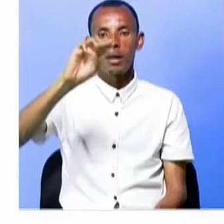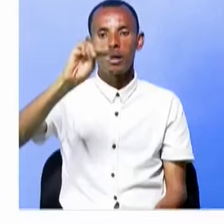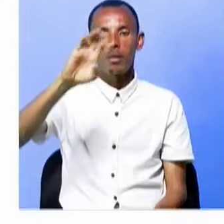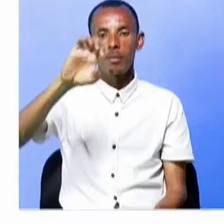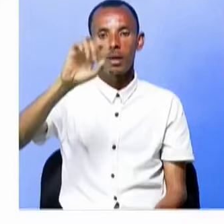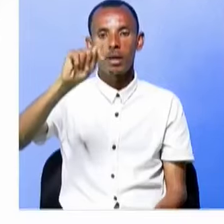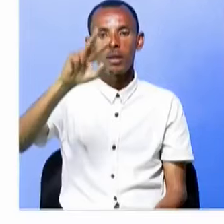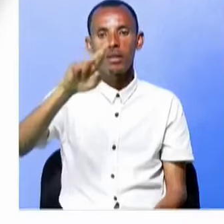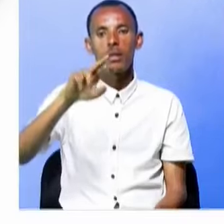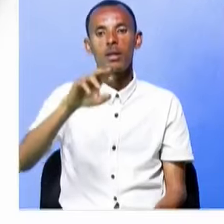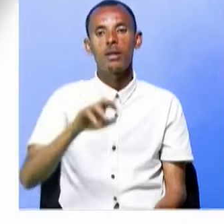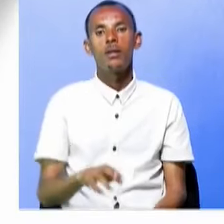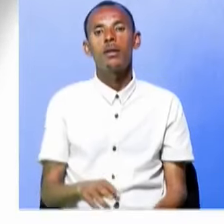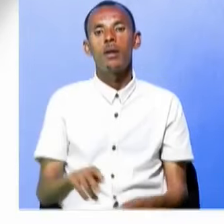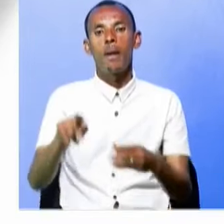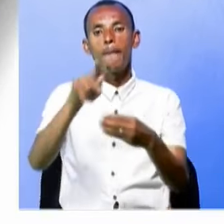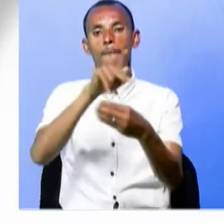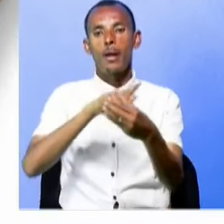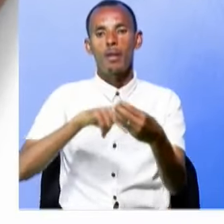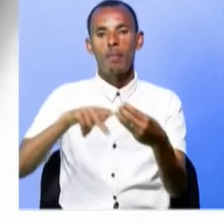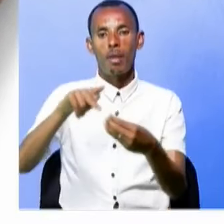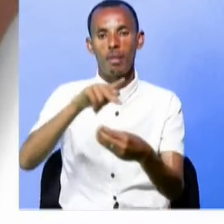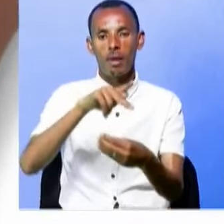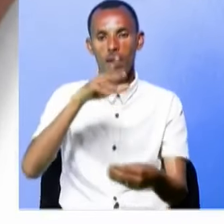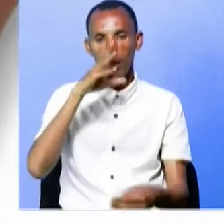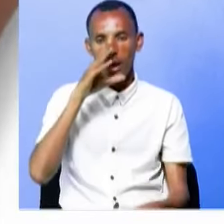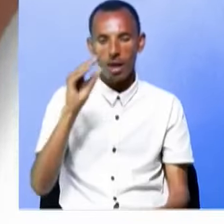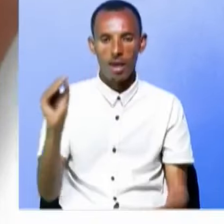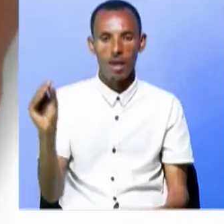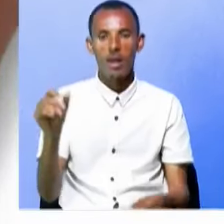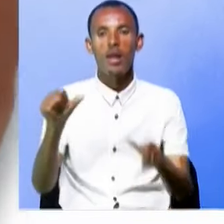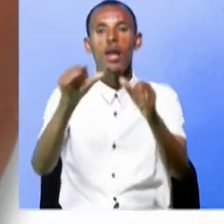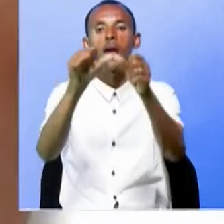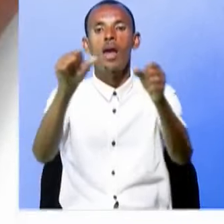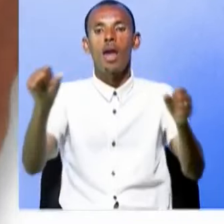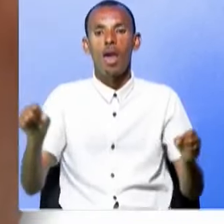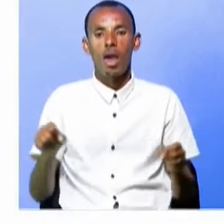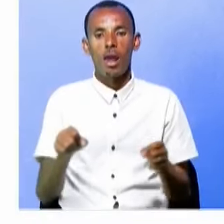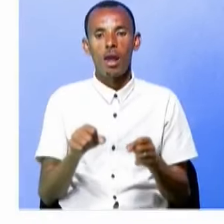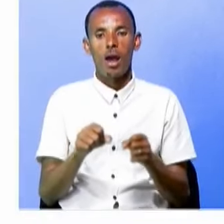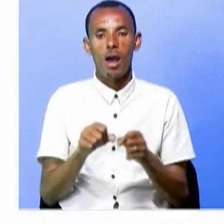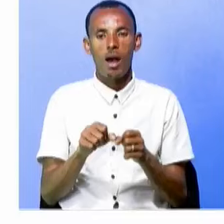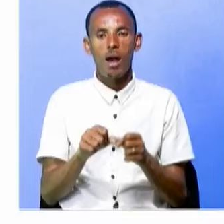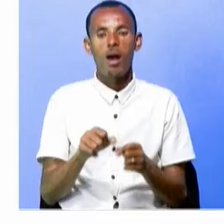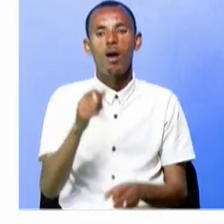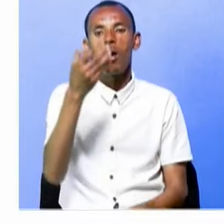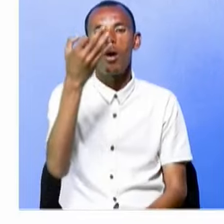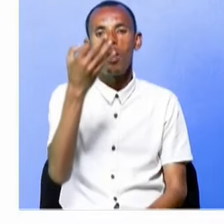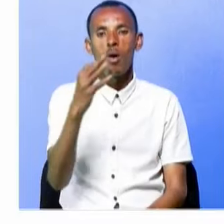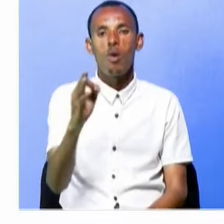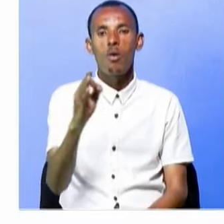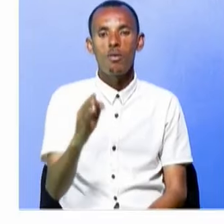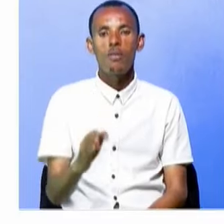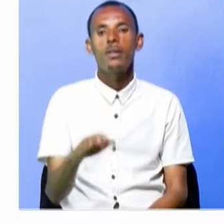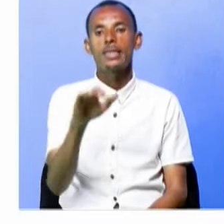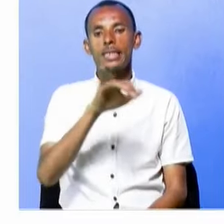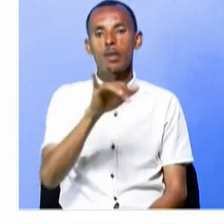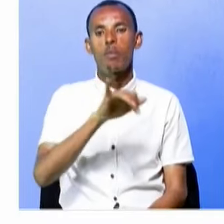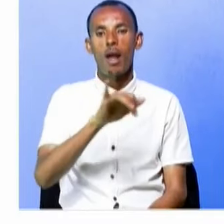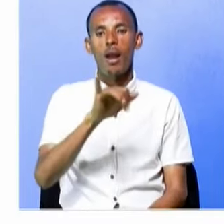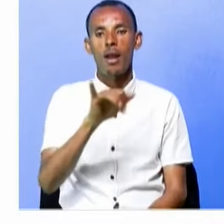and areas of areas of